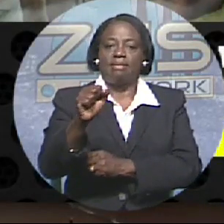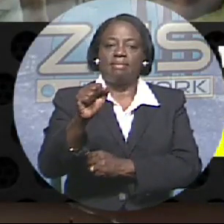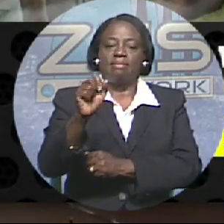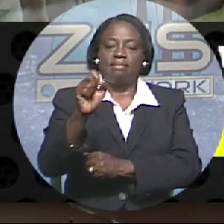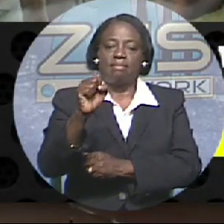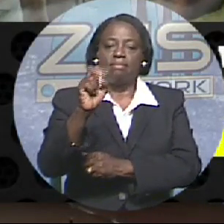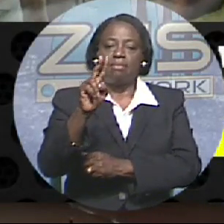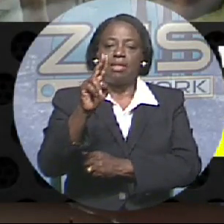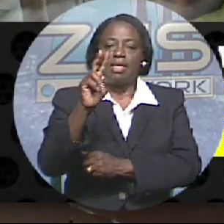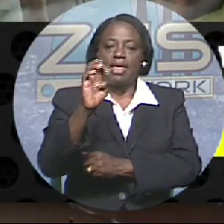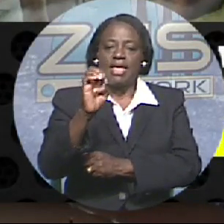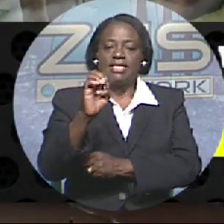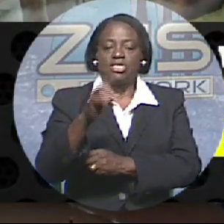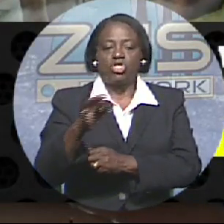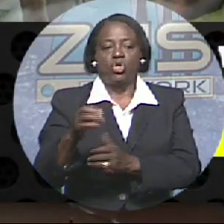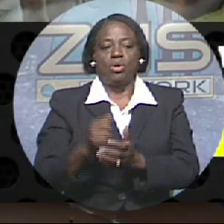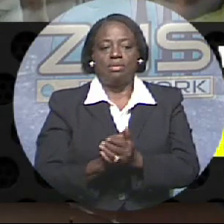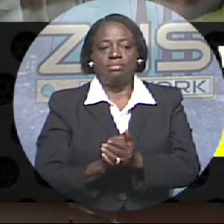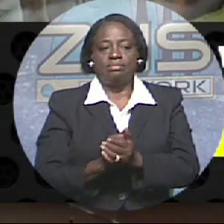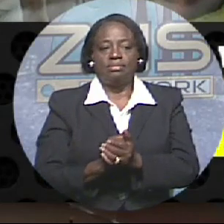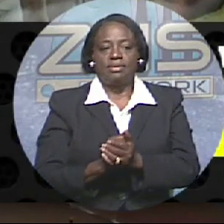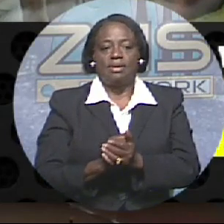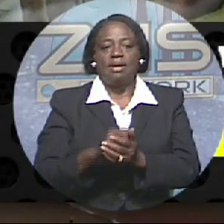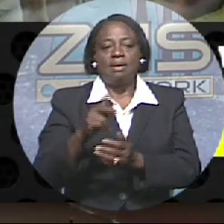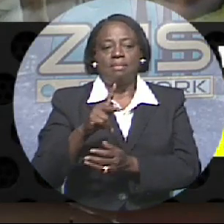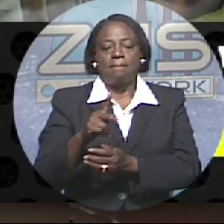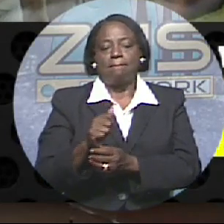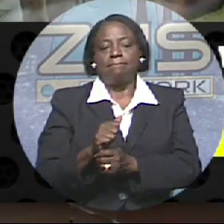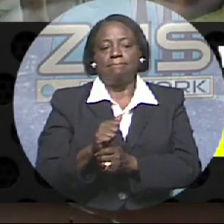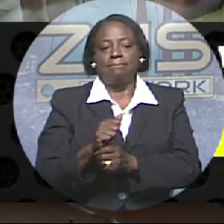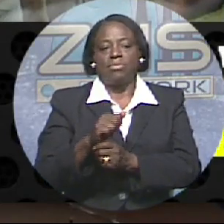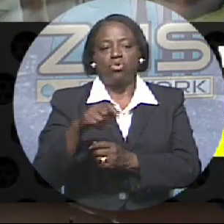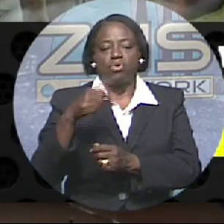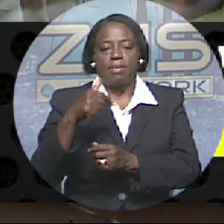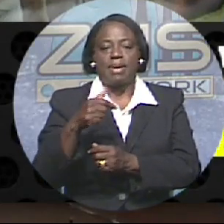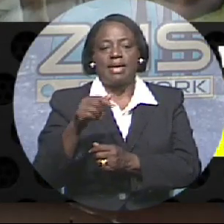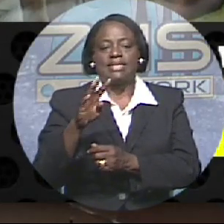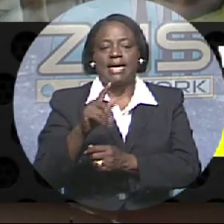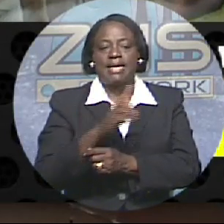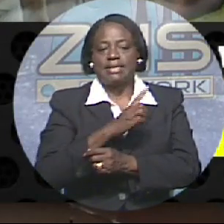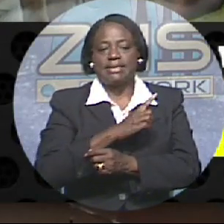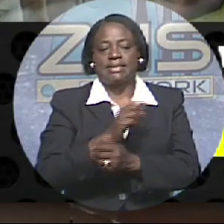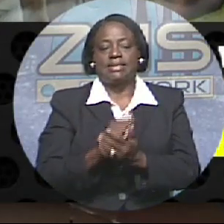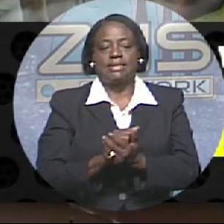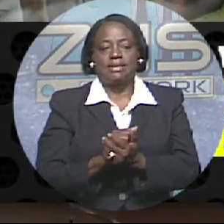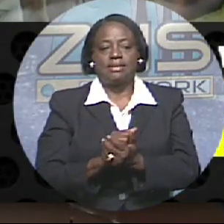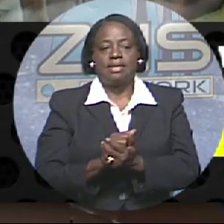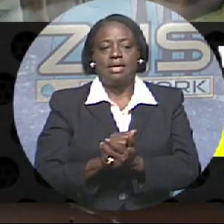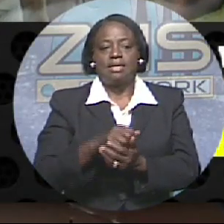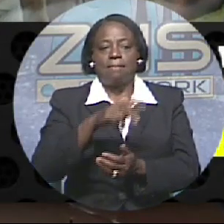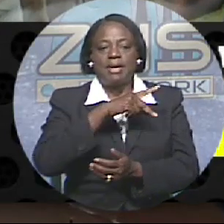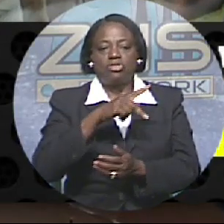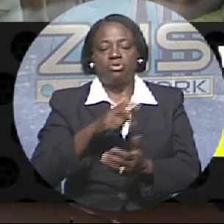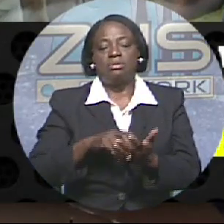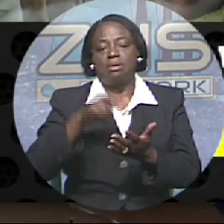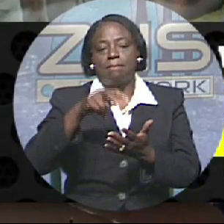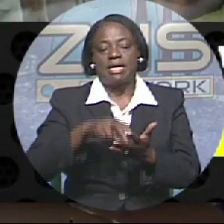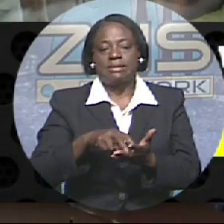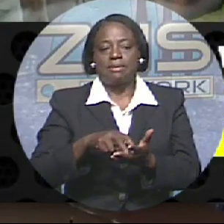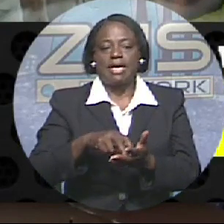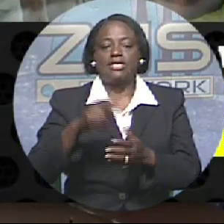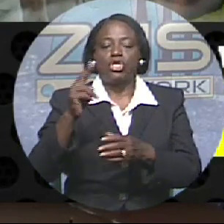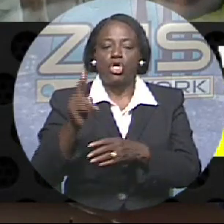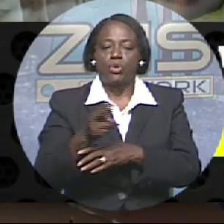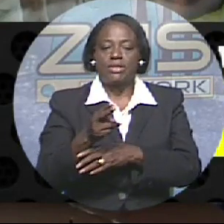with the Eagles to beat Buffalo, Carolina to beat Atlanta, Green Bay to mash up Dallas, the Patriots. They should be able to bounce back against Houston. And Monday night,